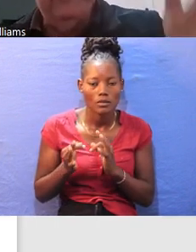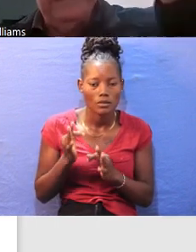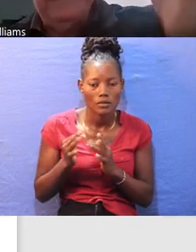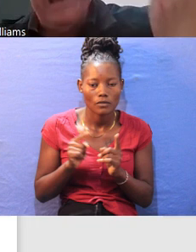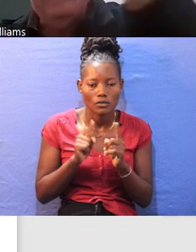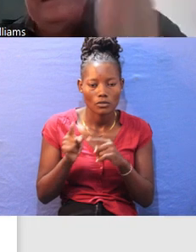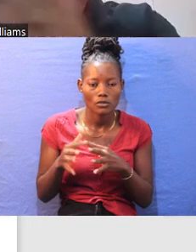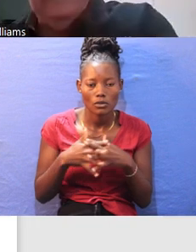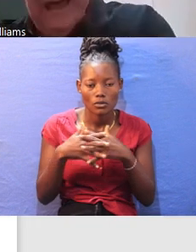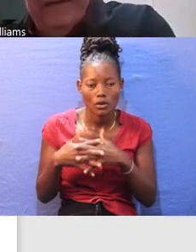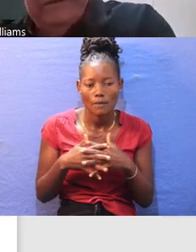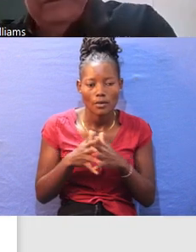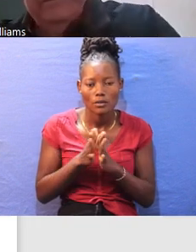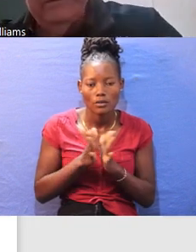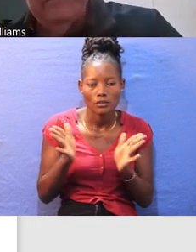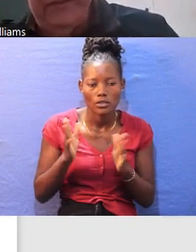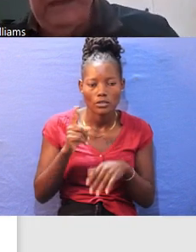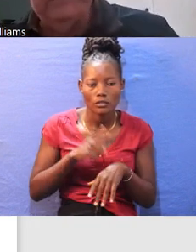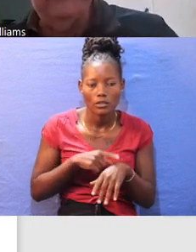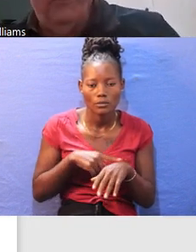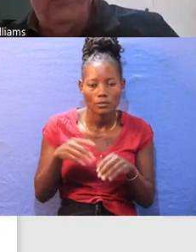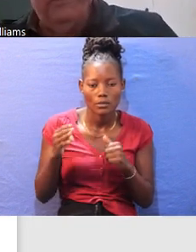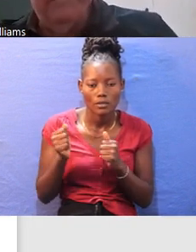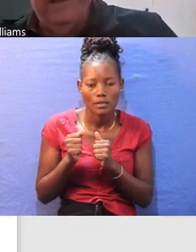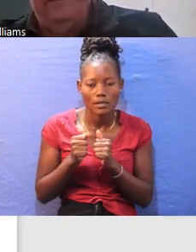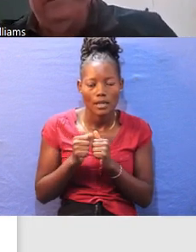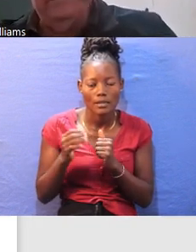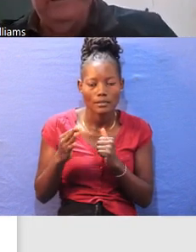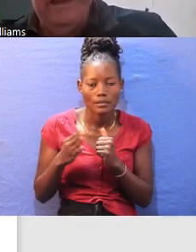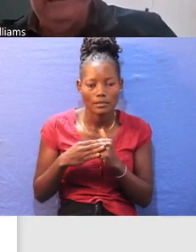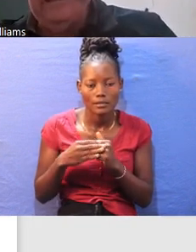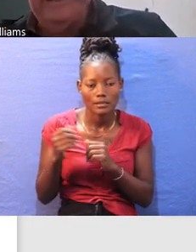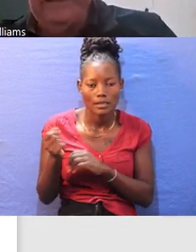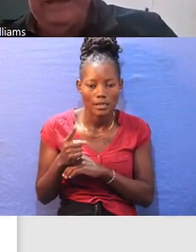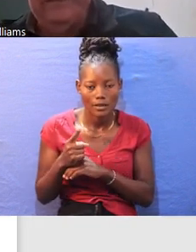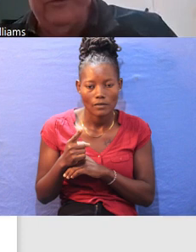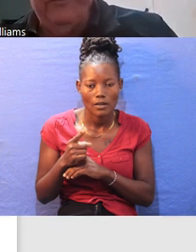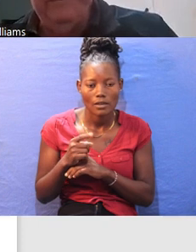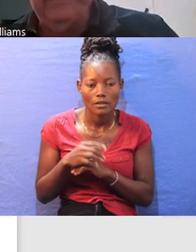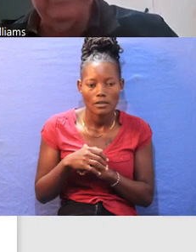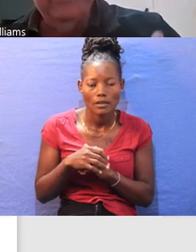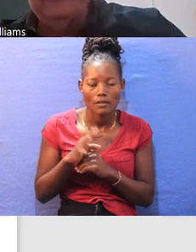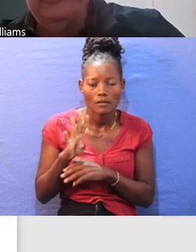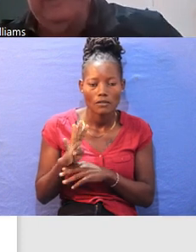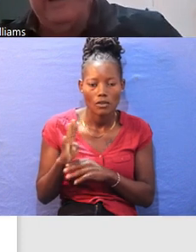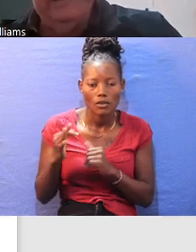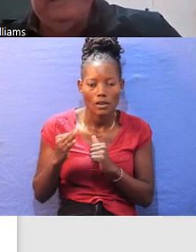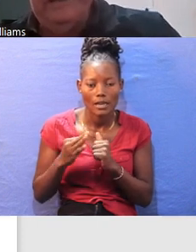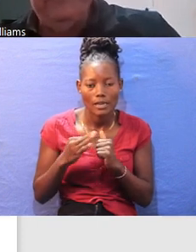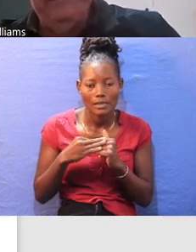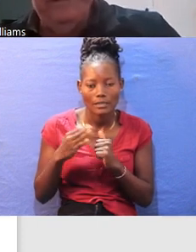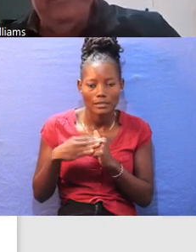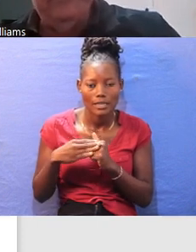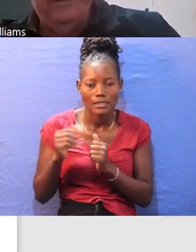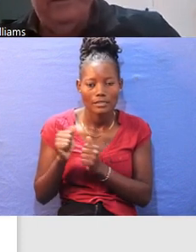of thumb would be 9, 10, 11 feet for a male and 8, 9, 10 for a female. So you've got